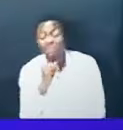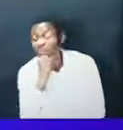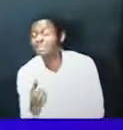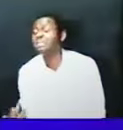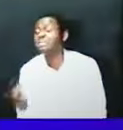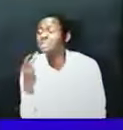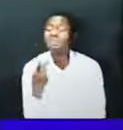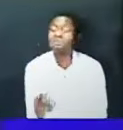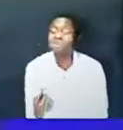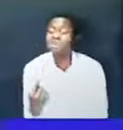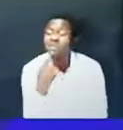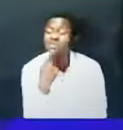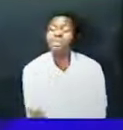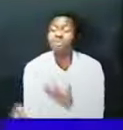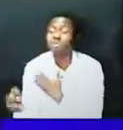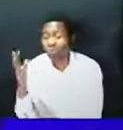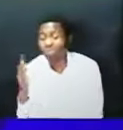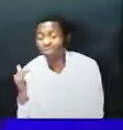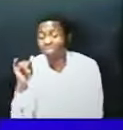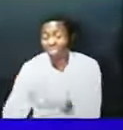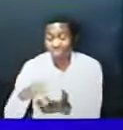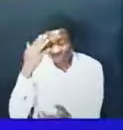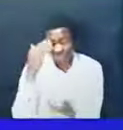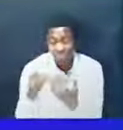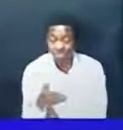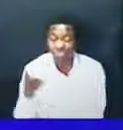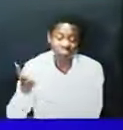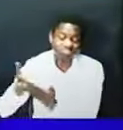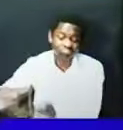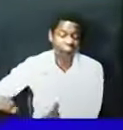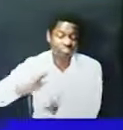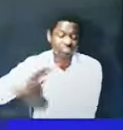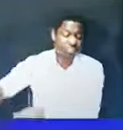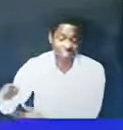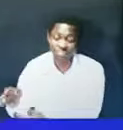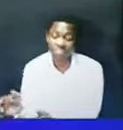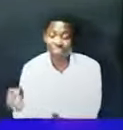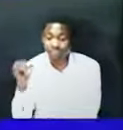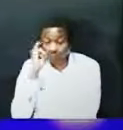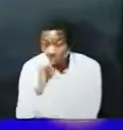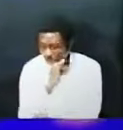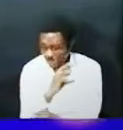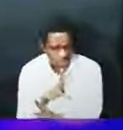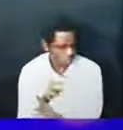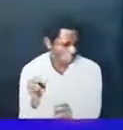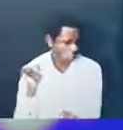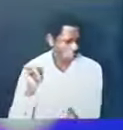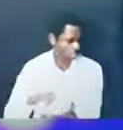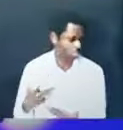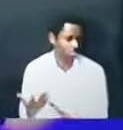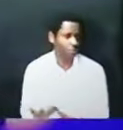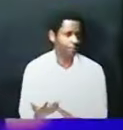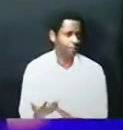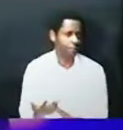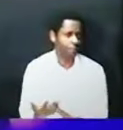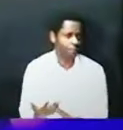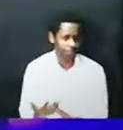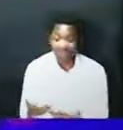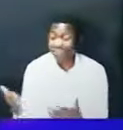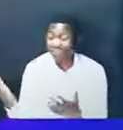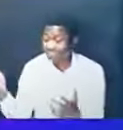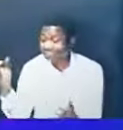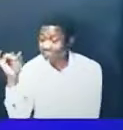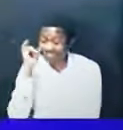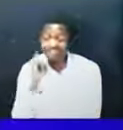took the church. But for Jesus, would there be a church? Israel was supposed to produce the